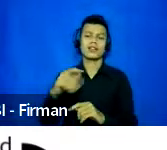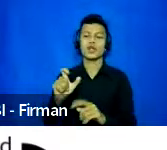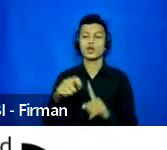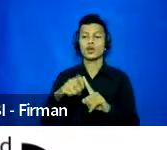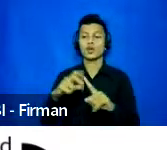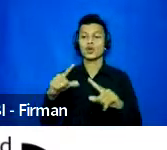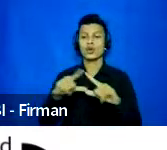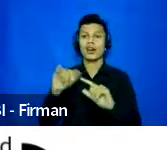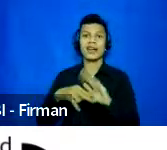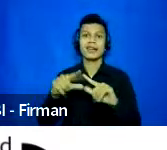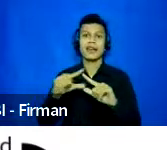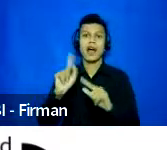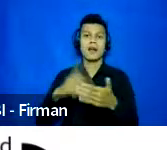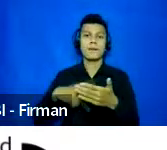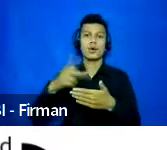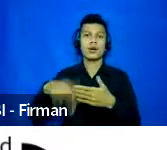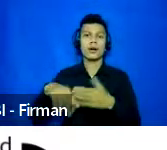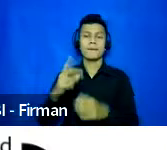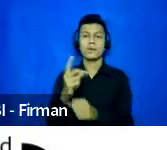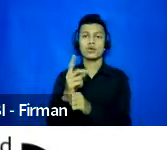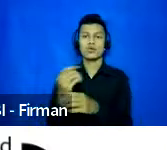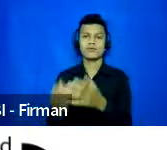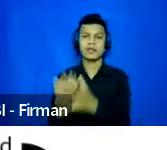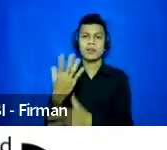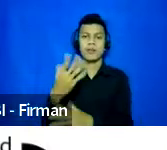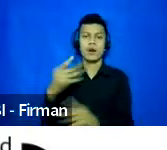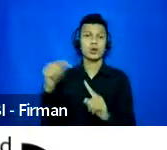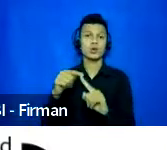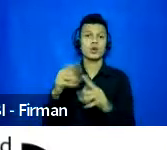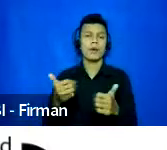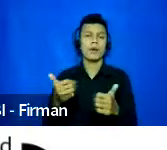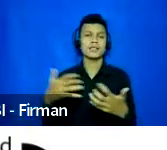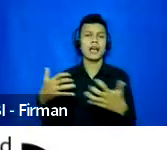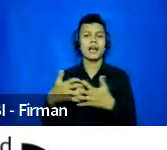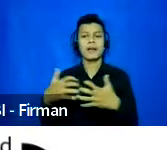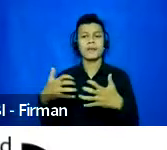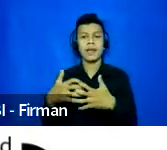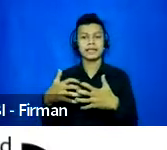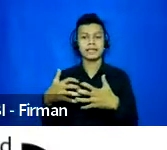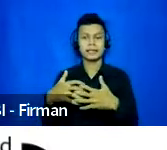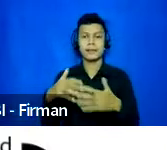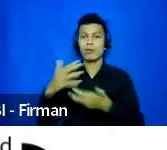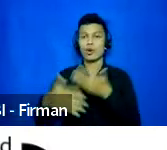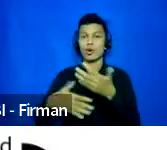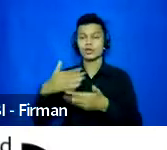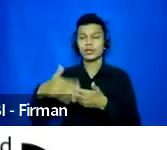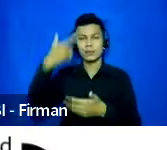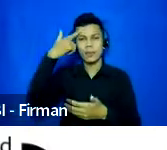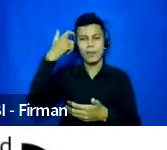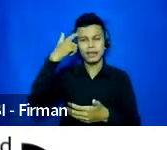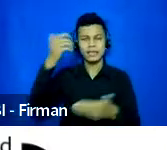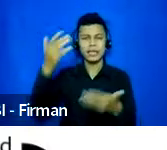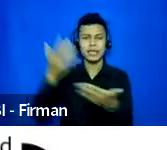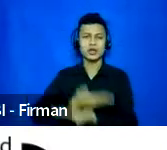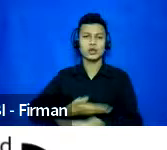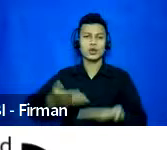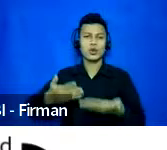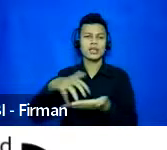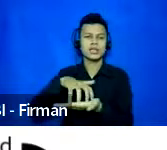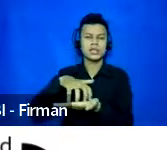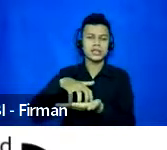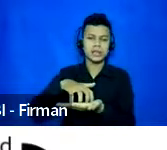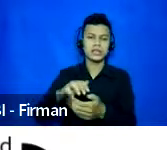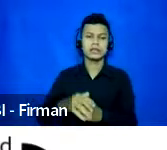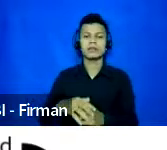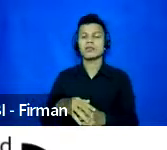so that they are able to adapt teaching practices for crisis settings, build their digital skills,